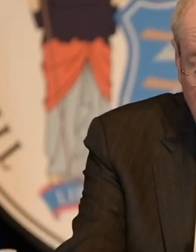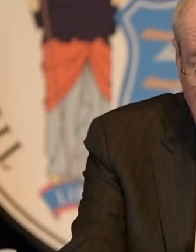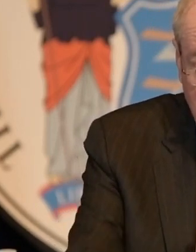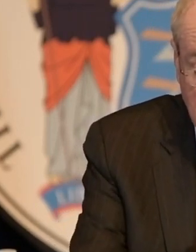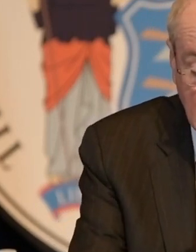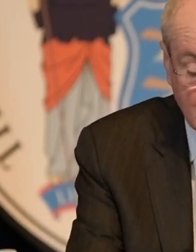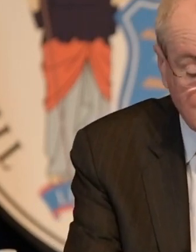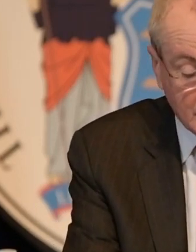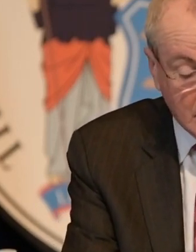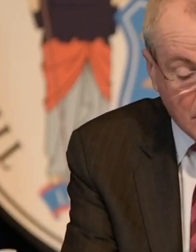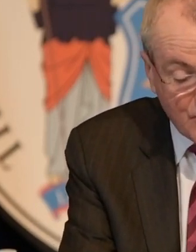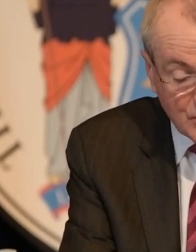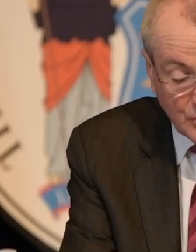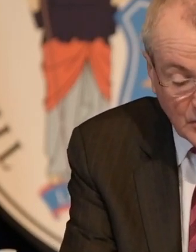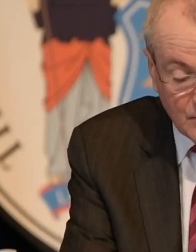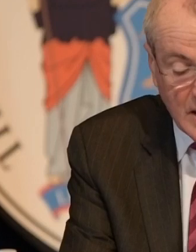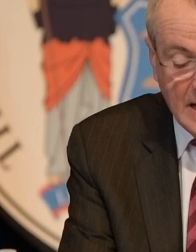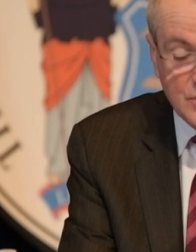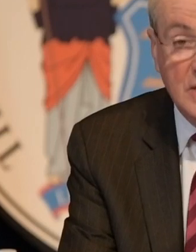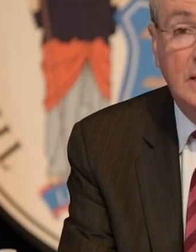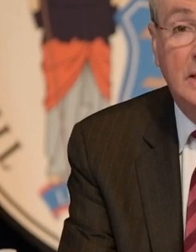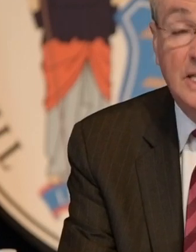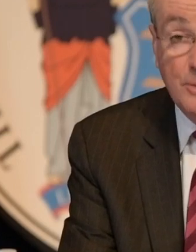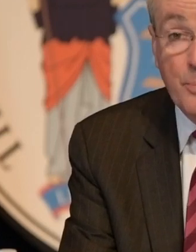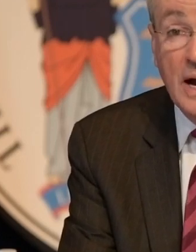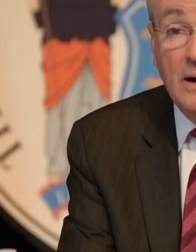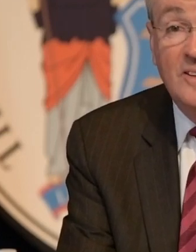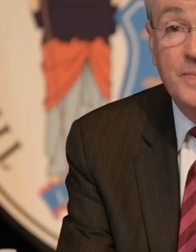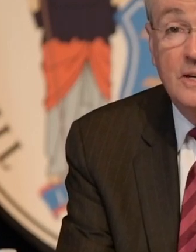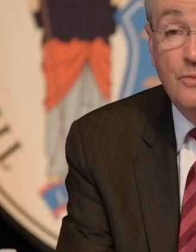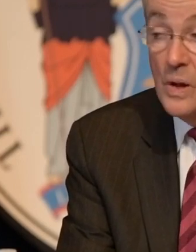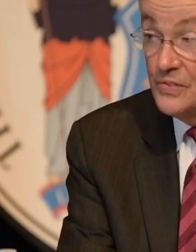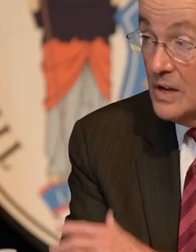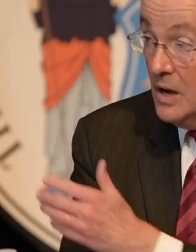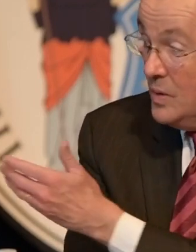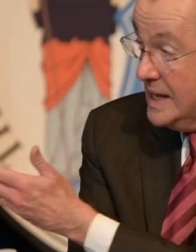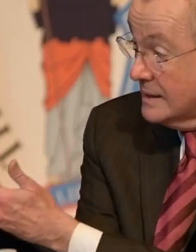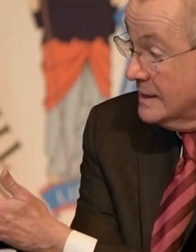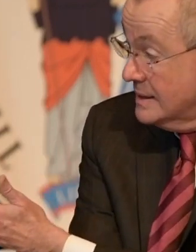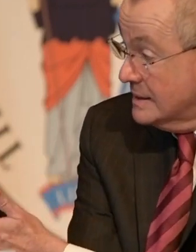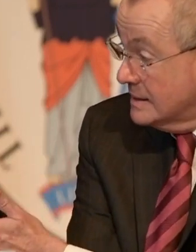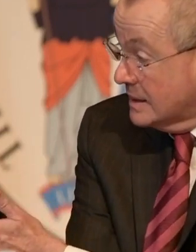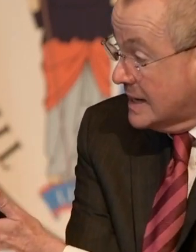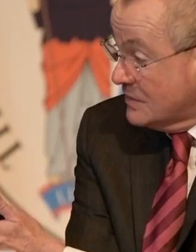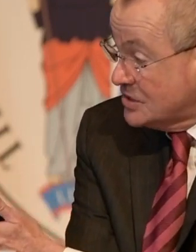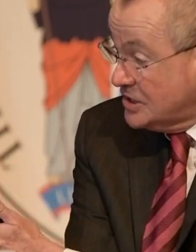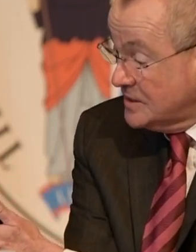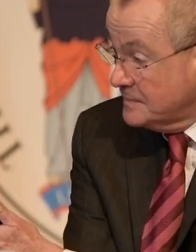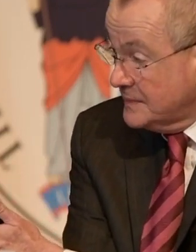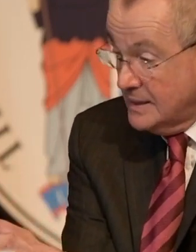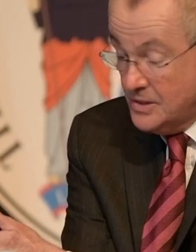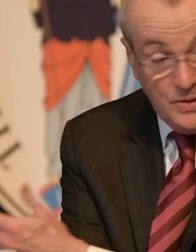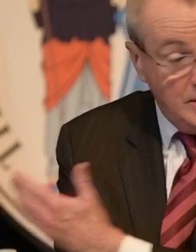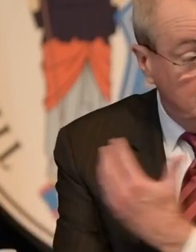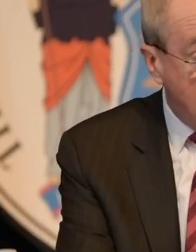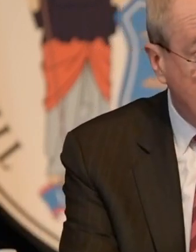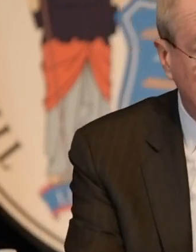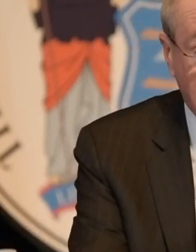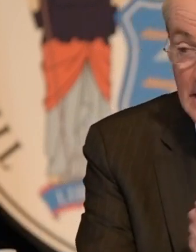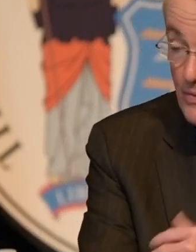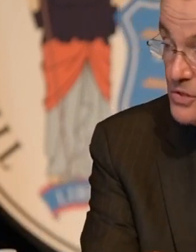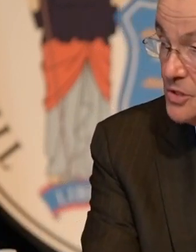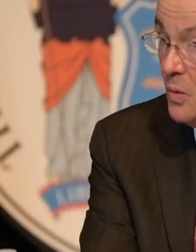will continue to be data-driven in our effort to save lives and to prepare for what's to come. We had a conversation, Judy,